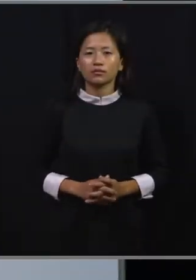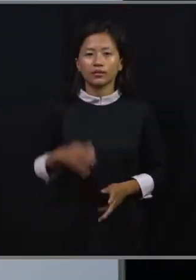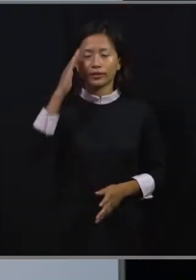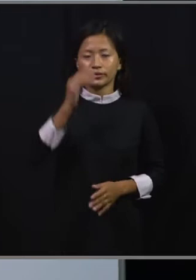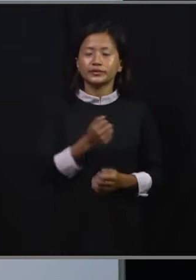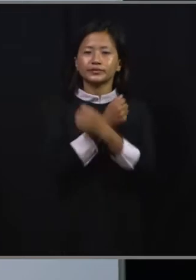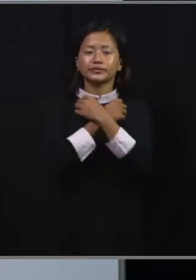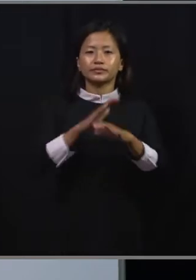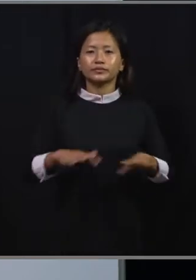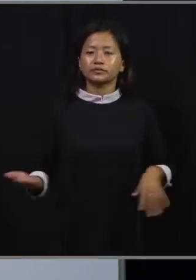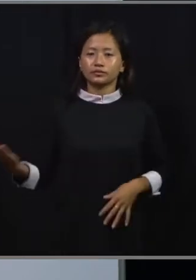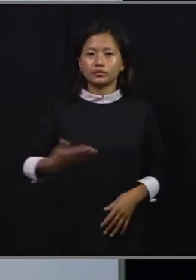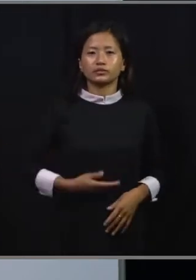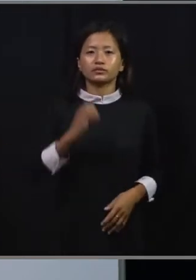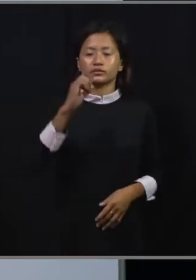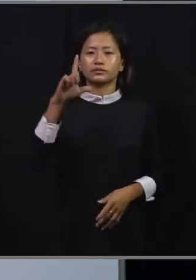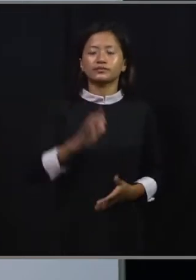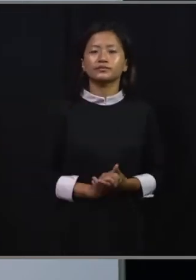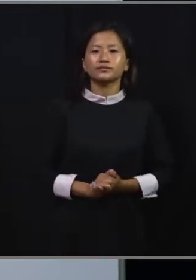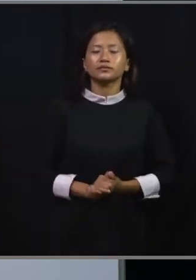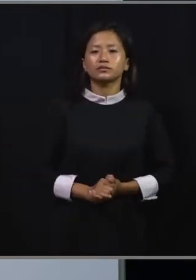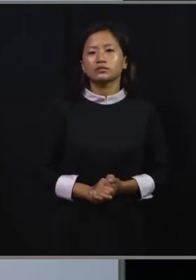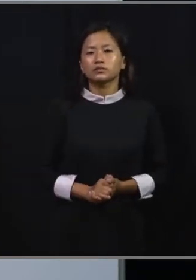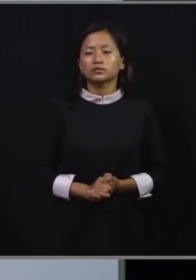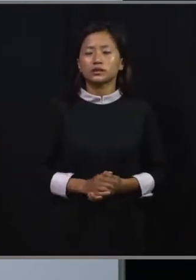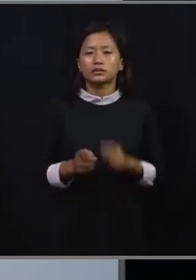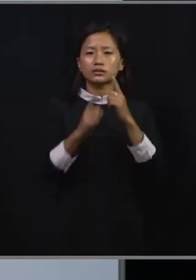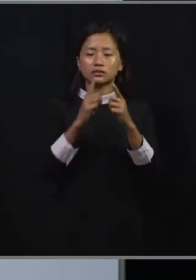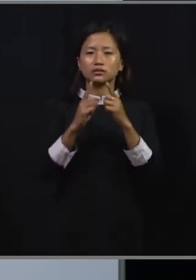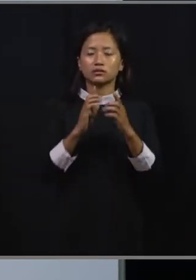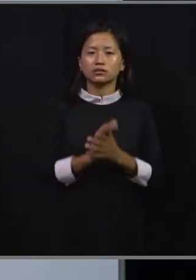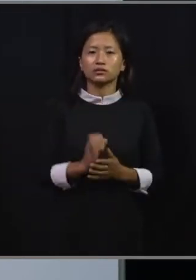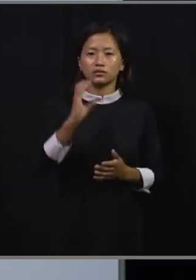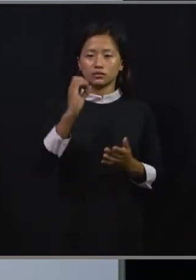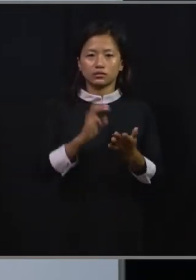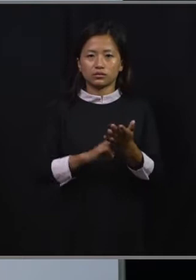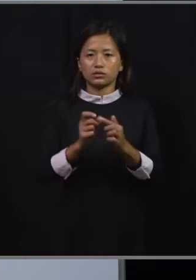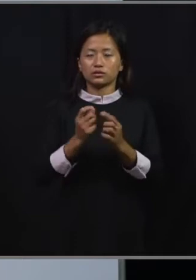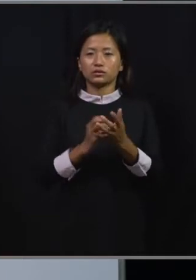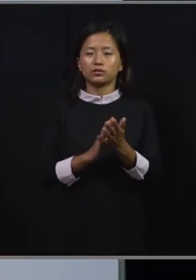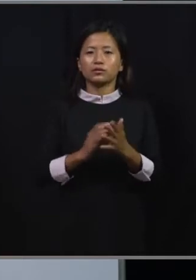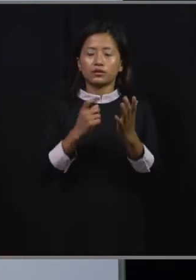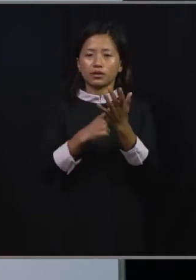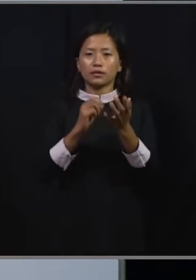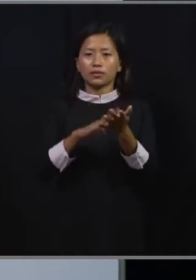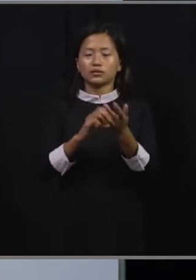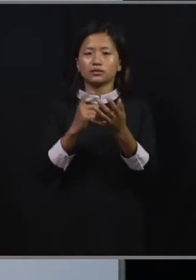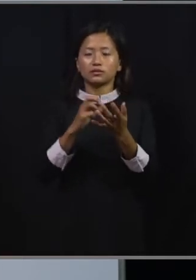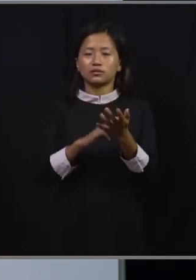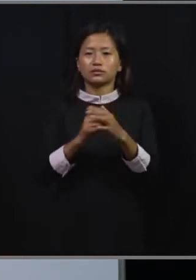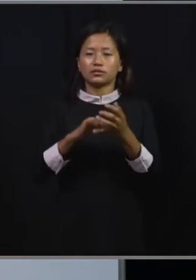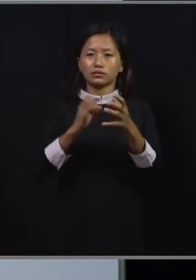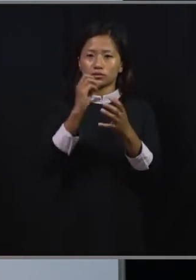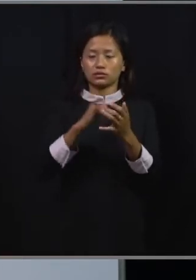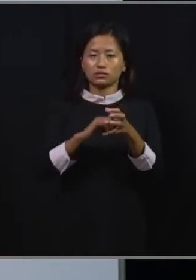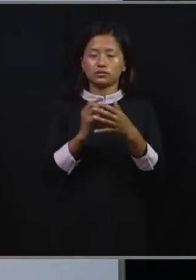Hello dear students, welcome back to my class. Okay, so we are discussing about the compound microscope, right? Okay, so continuation from the